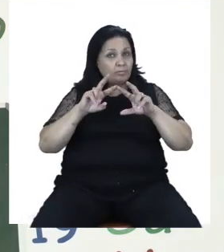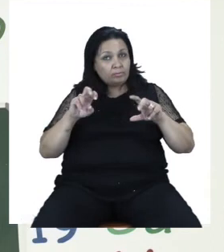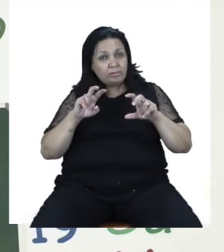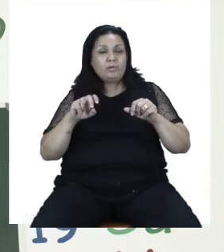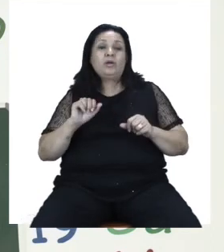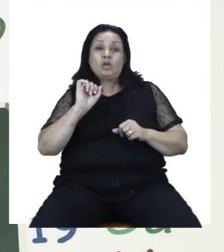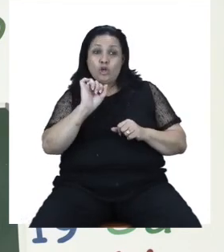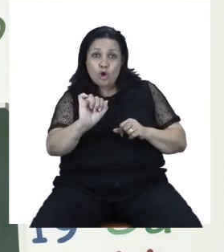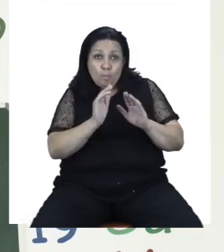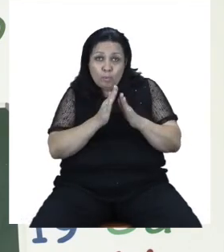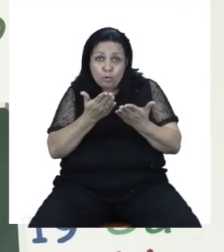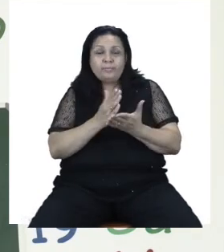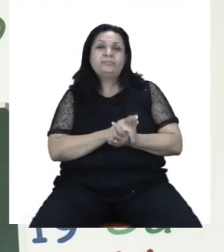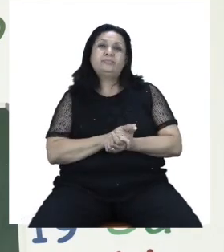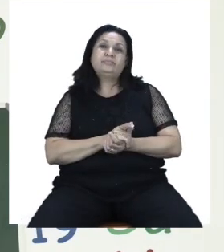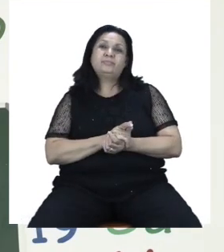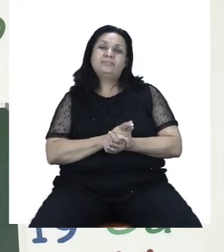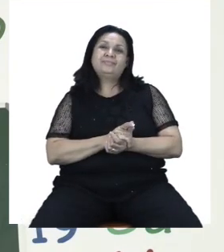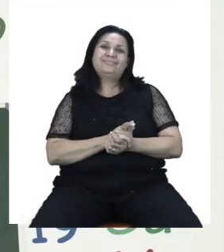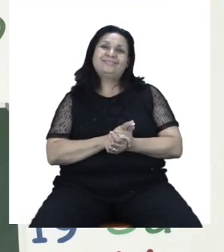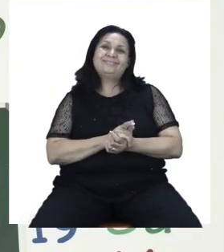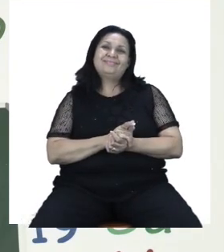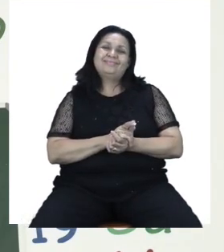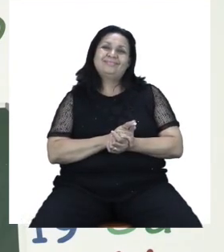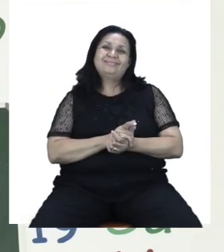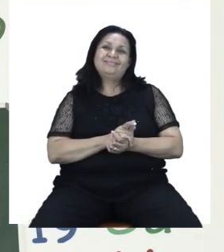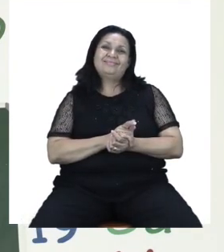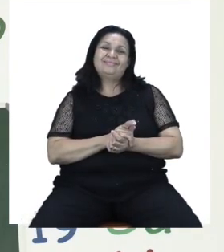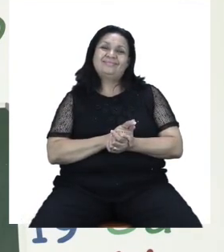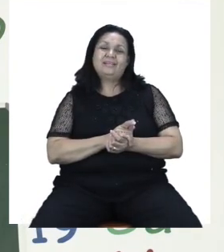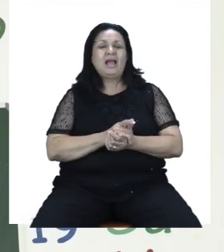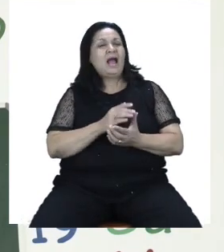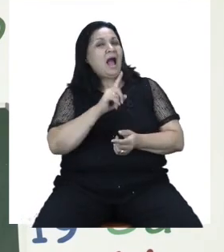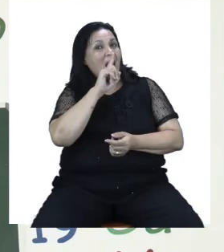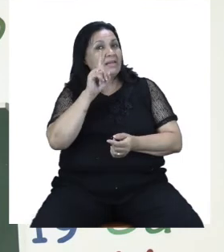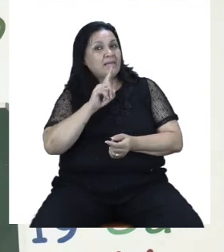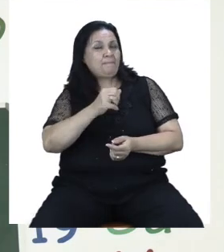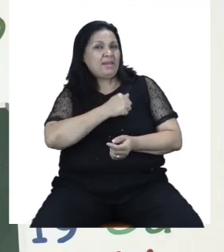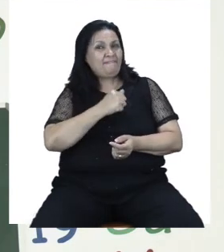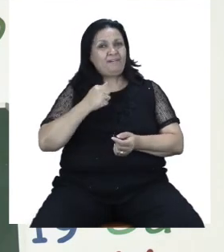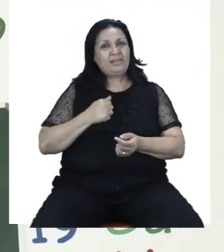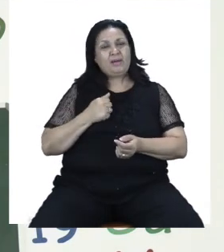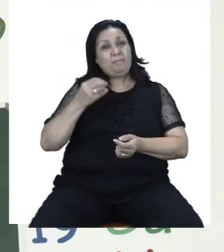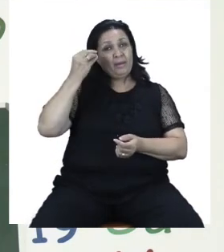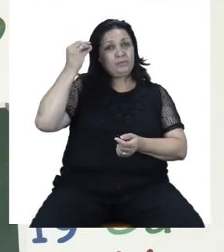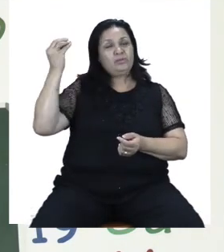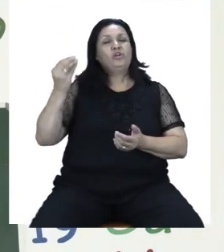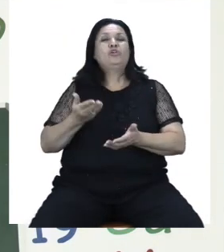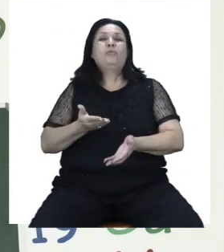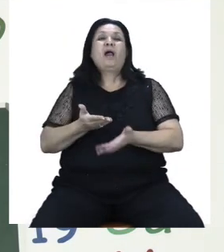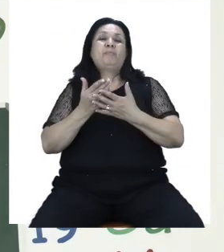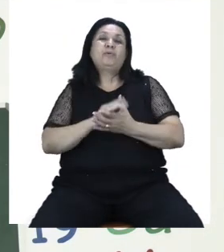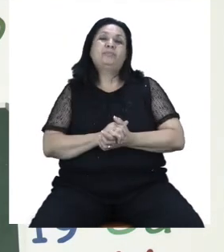your exercise. Take your time. Ask anyone at home to help you to decide whether it's hard or